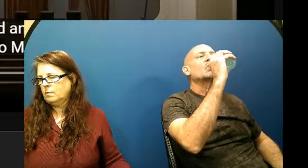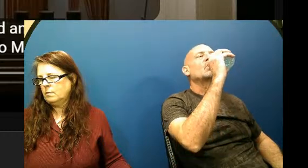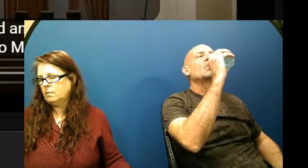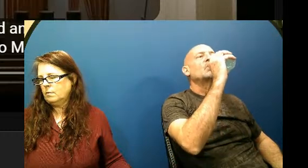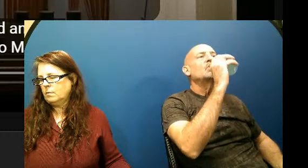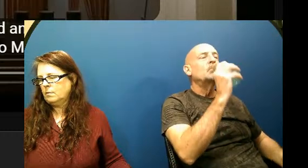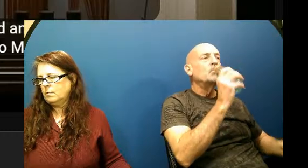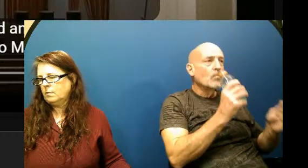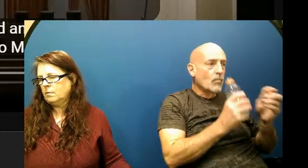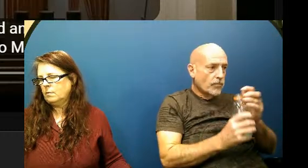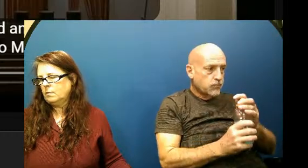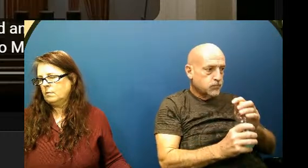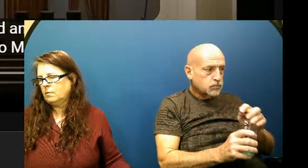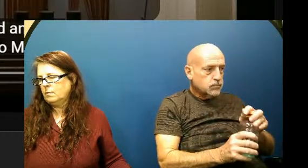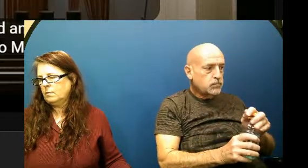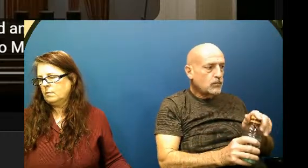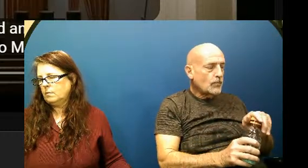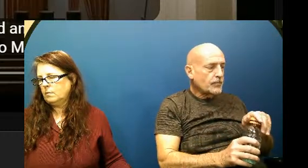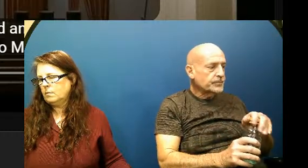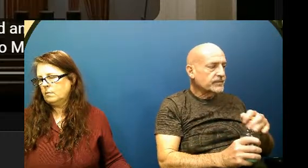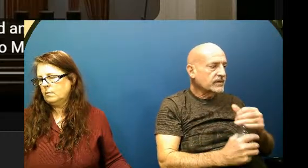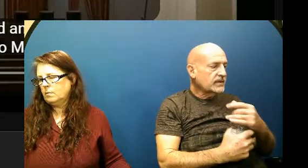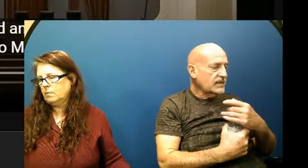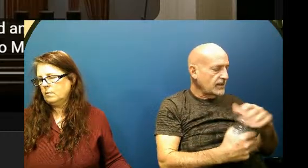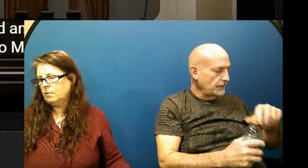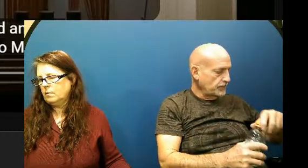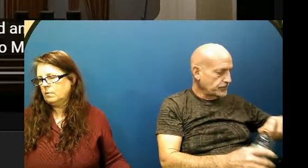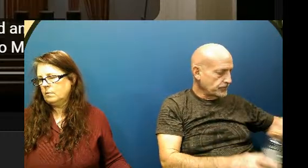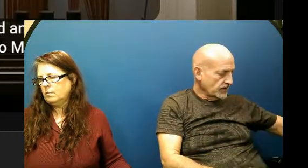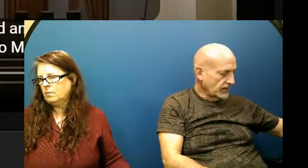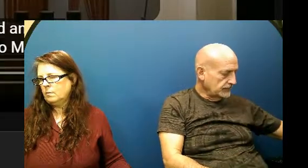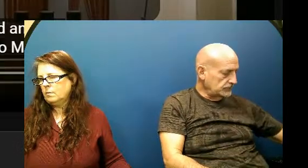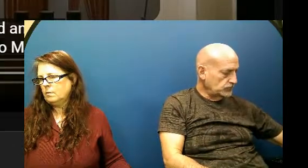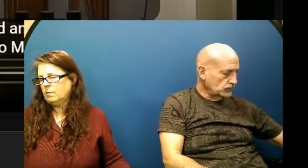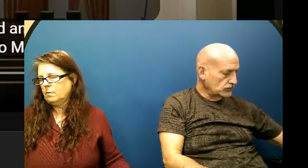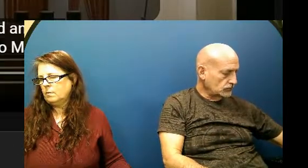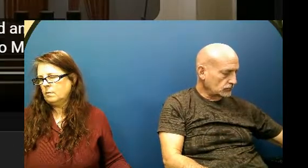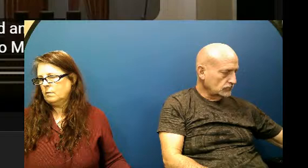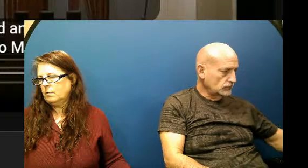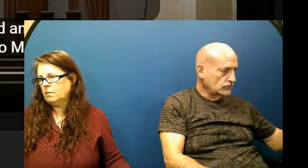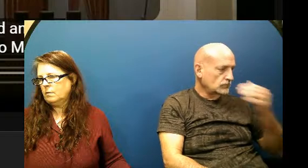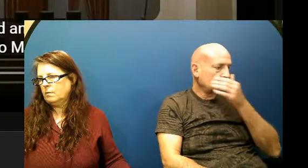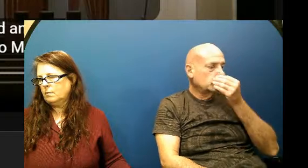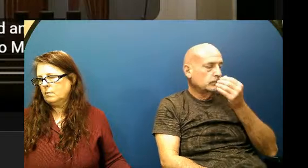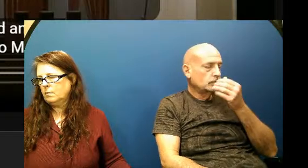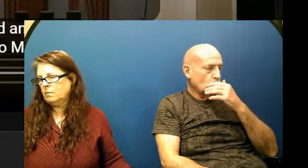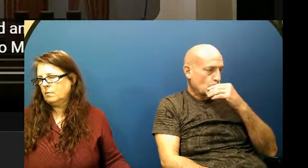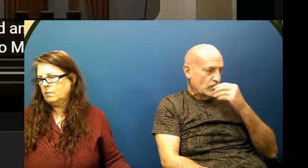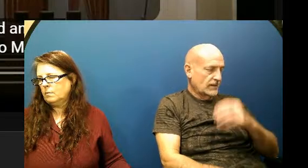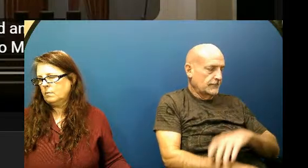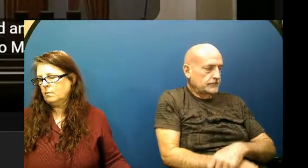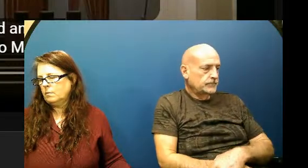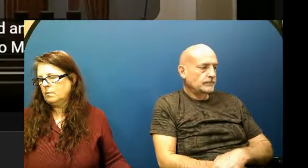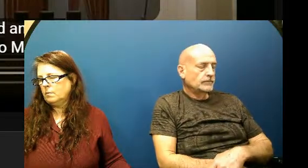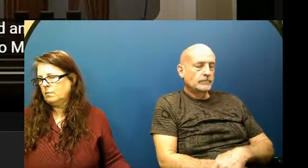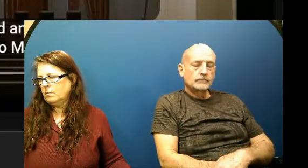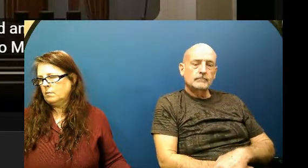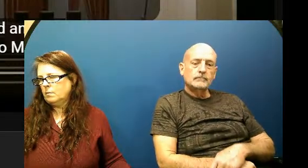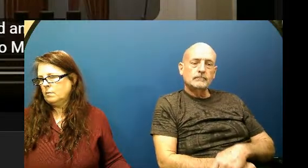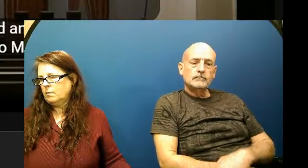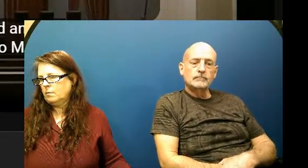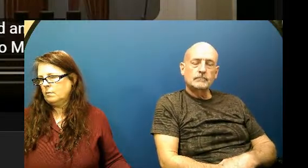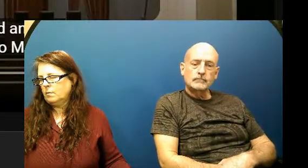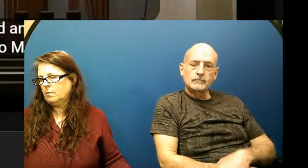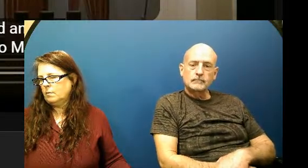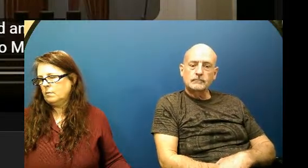most recently in City of Austin said you only have a content-based law when Congress is setting out to discriminate against particular subject matters or